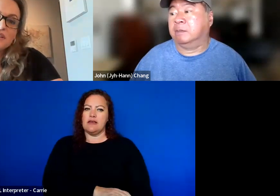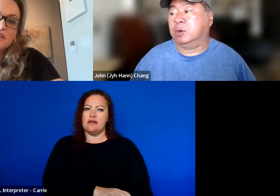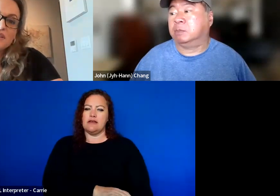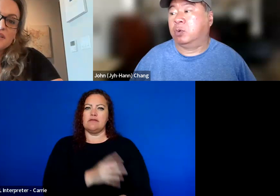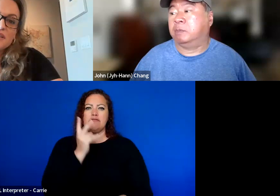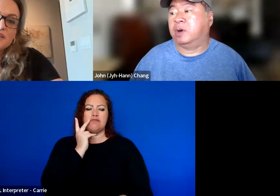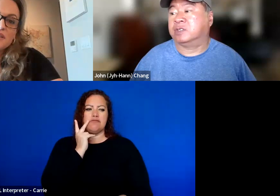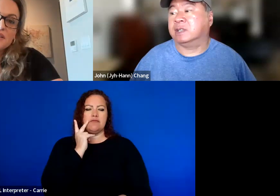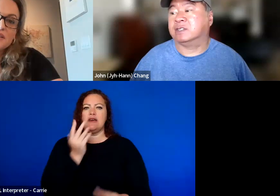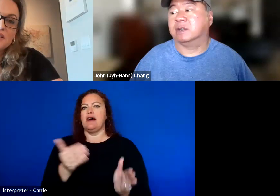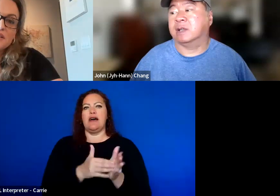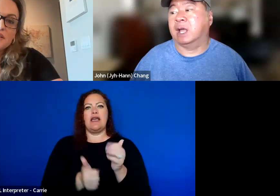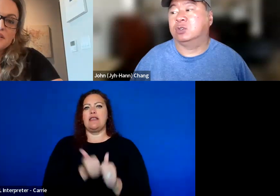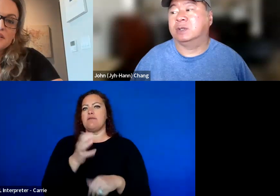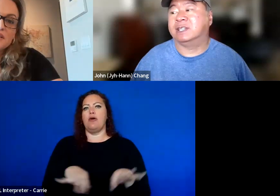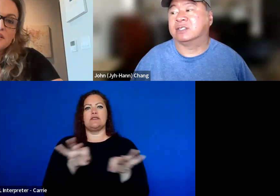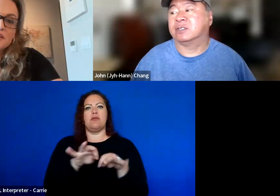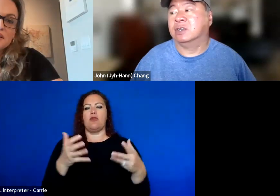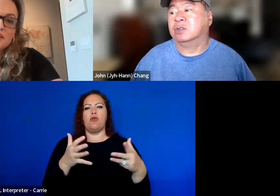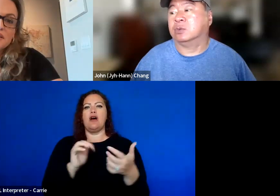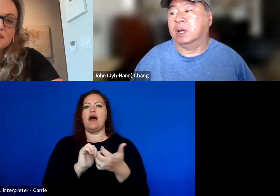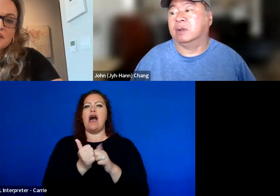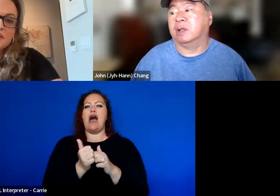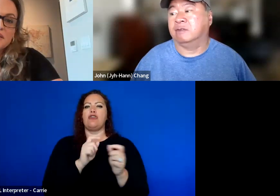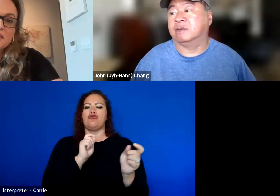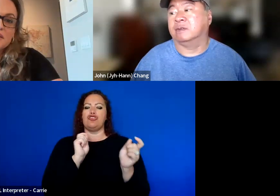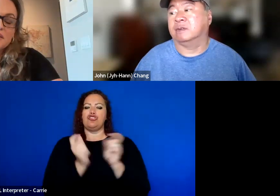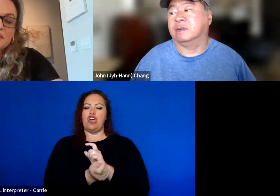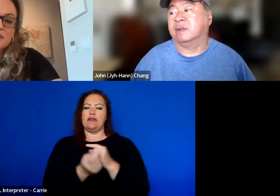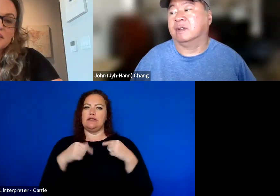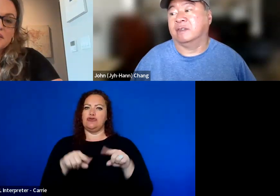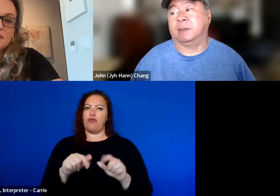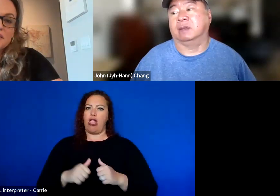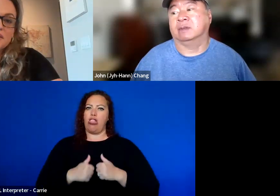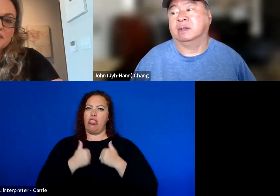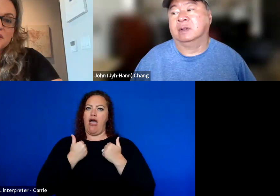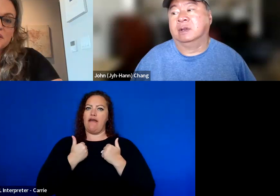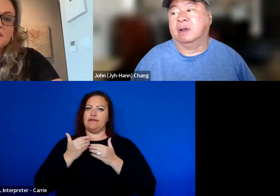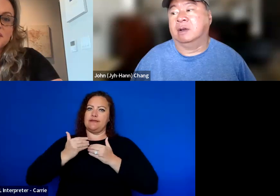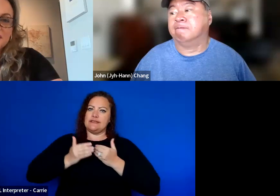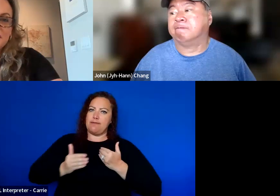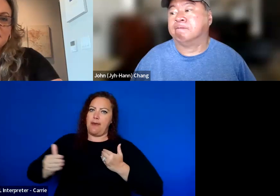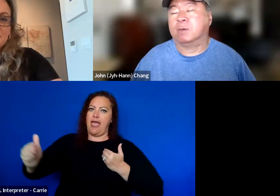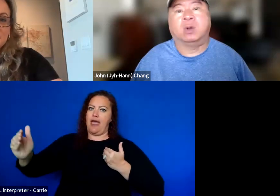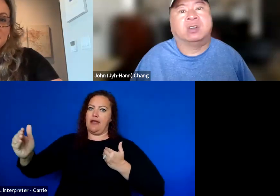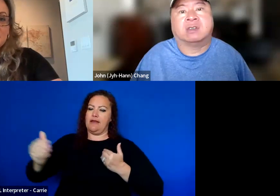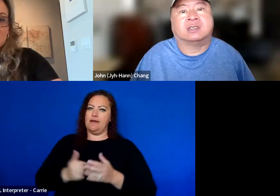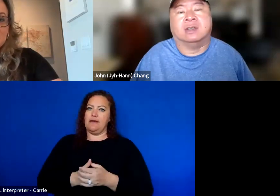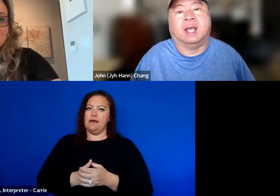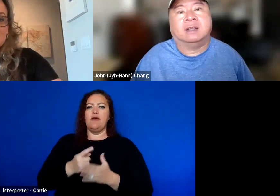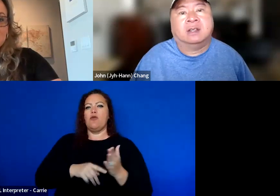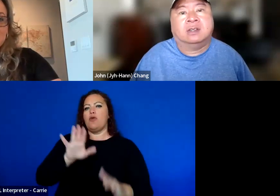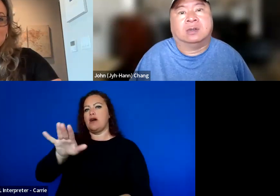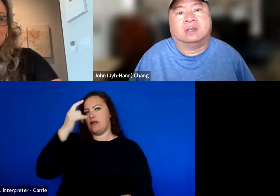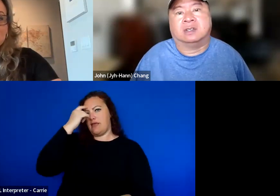And again, the most important parts is how to adjust throughout lifespan. What are your thoughts